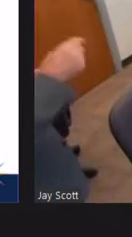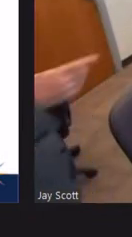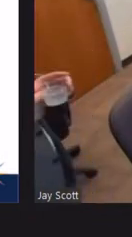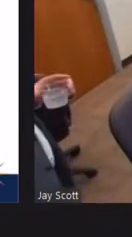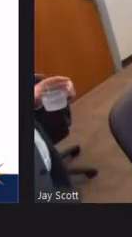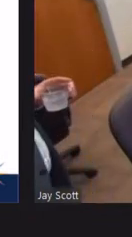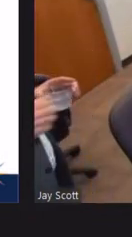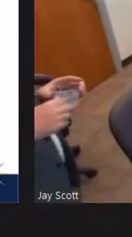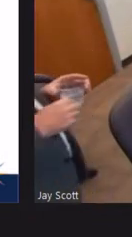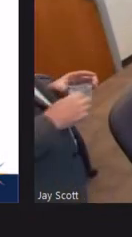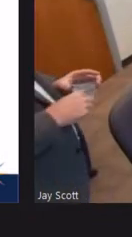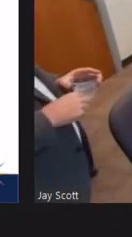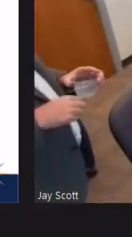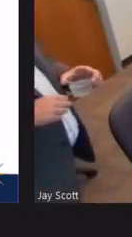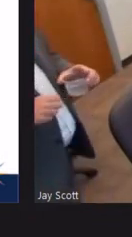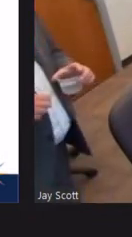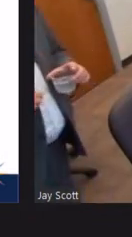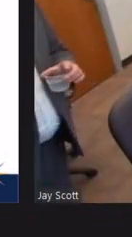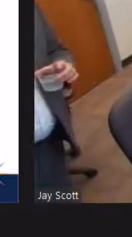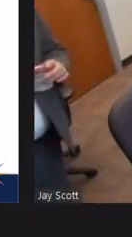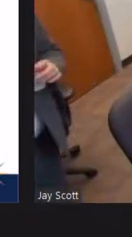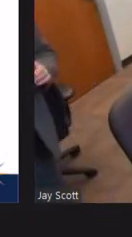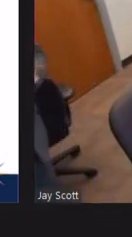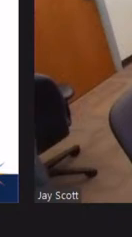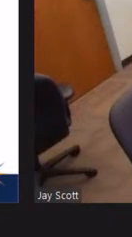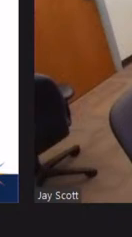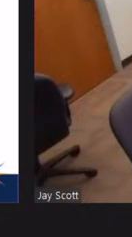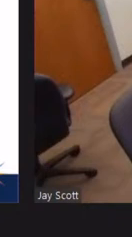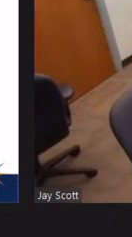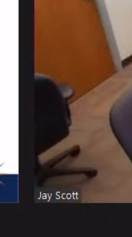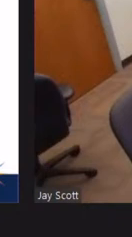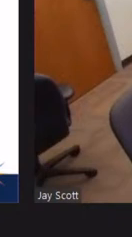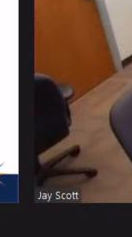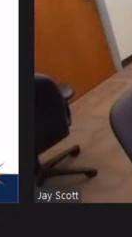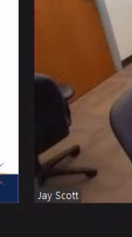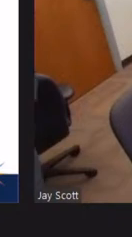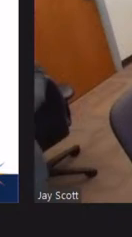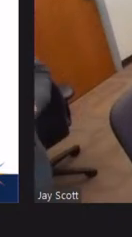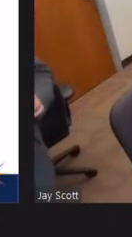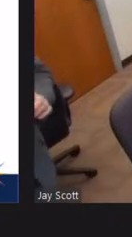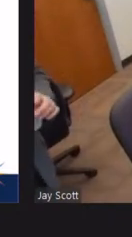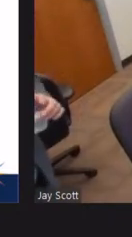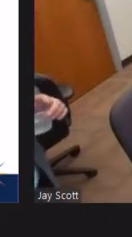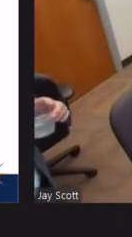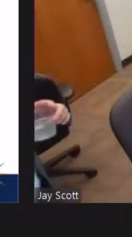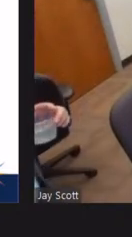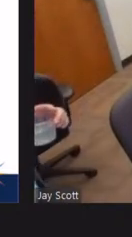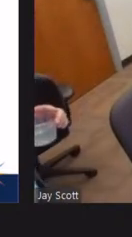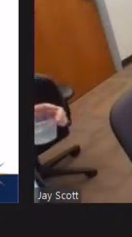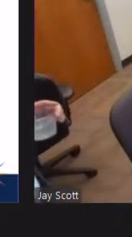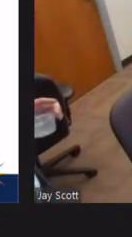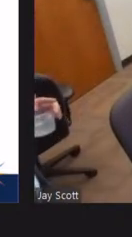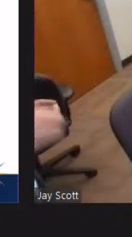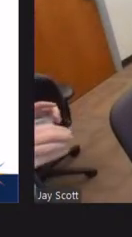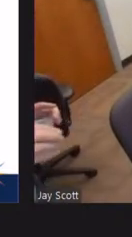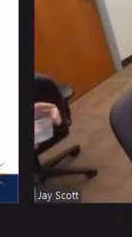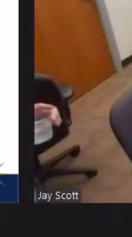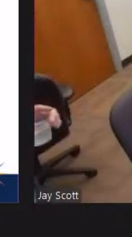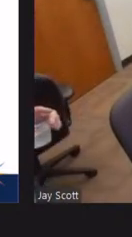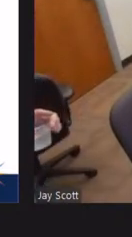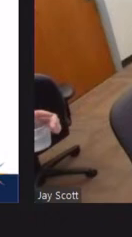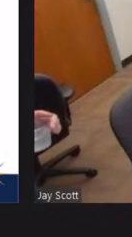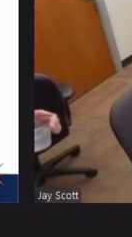it's when things aren't going well so we're going to kind of follow this up with this uh with this next question what have you heard from systems in your region regarding